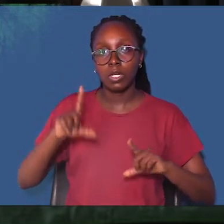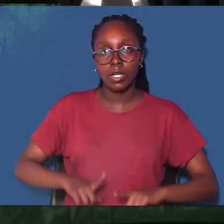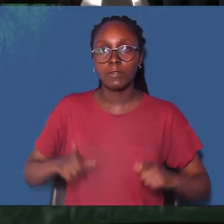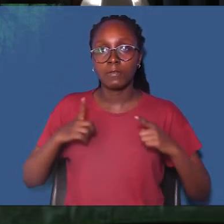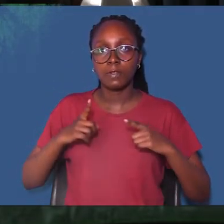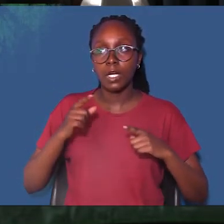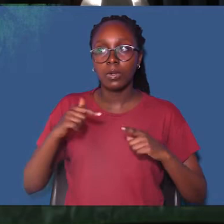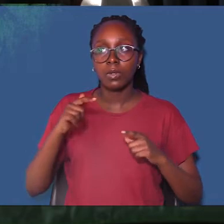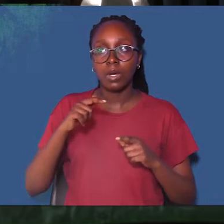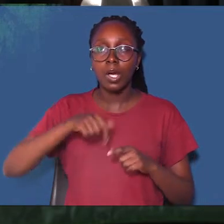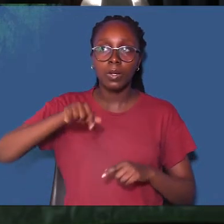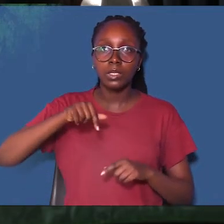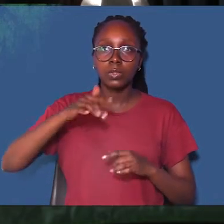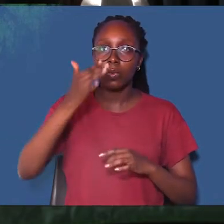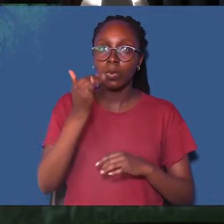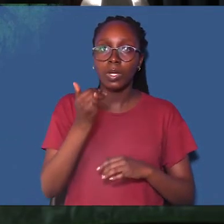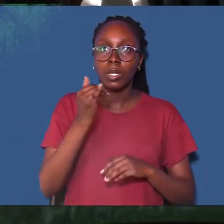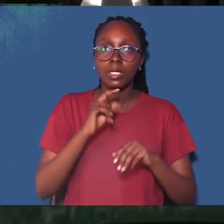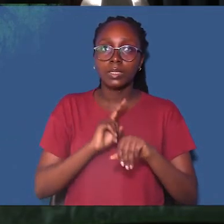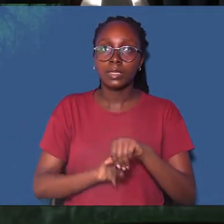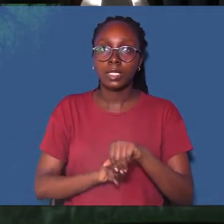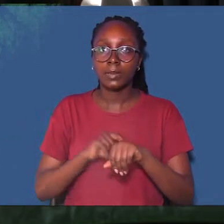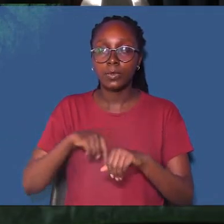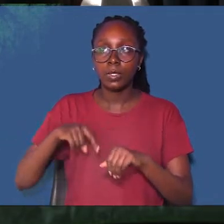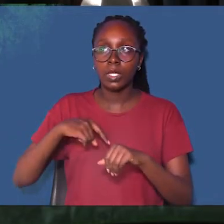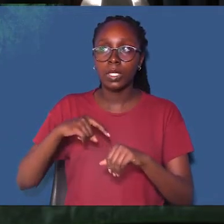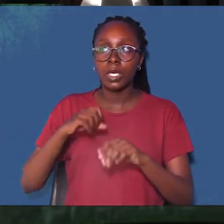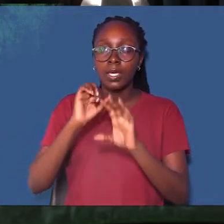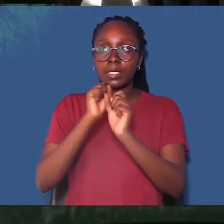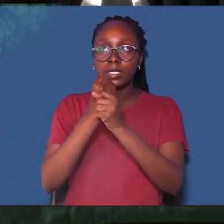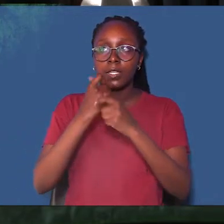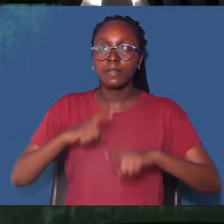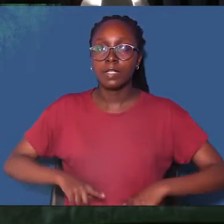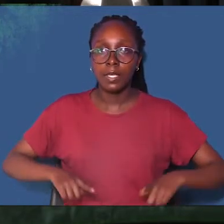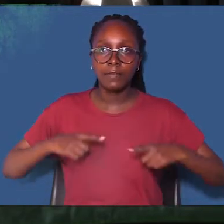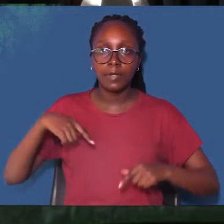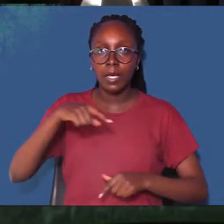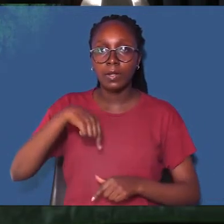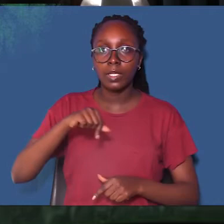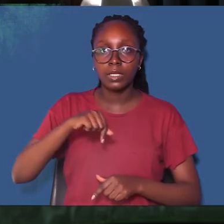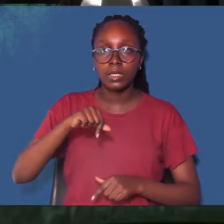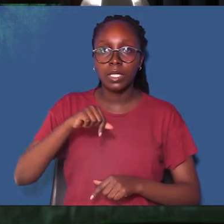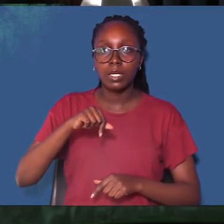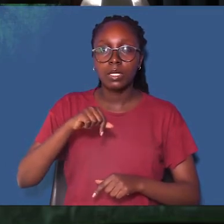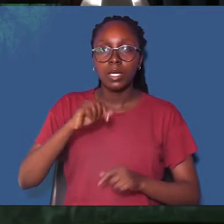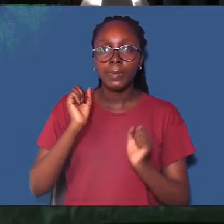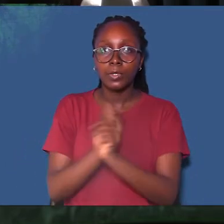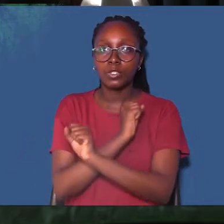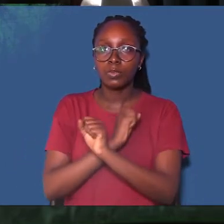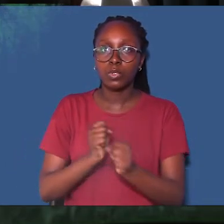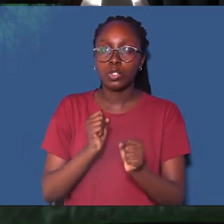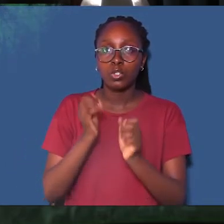blind view of Christ. And even his will for